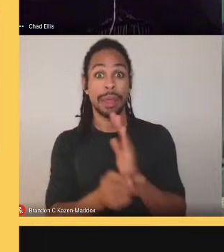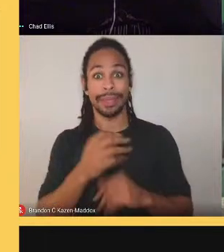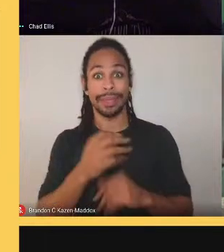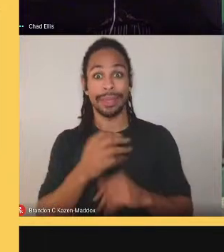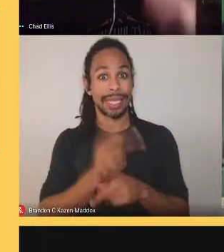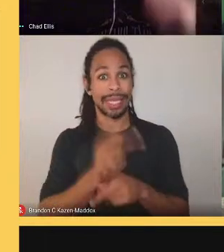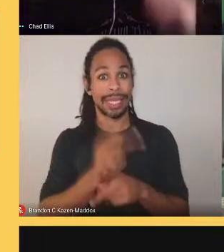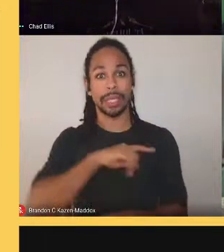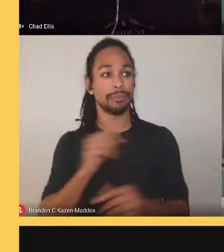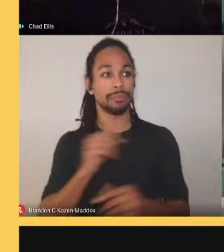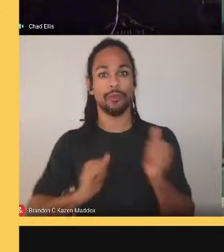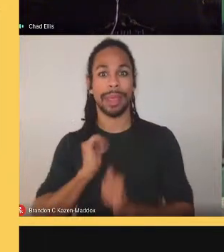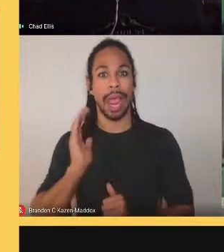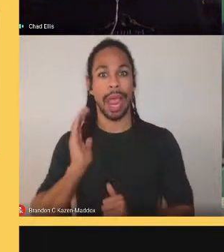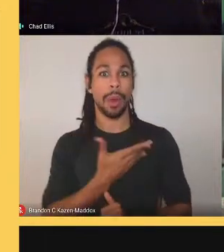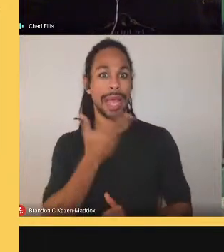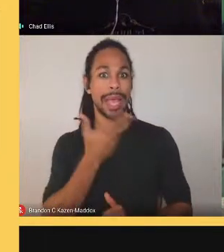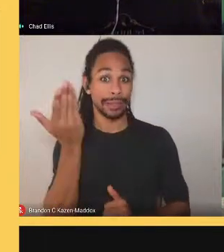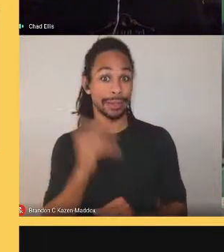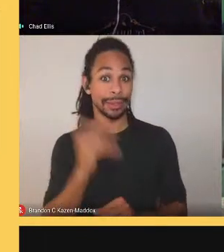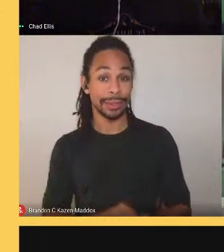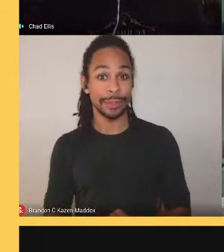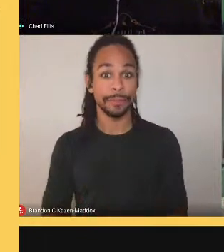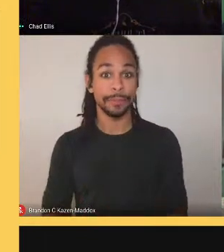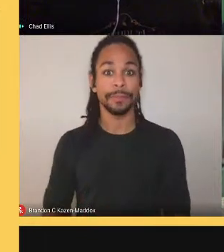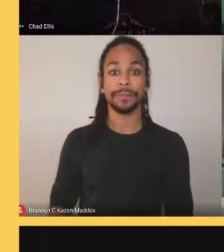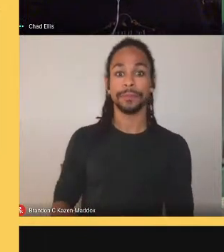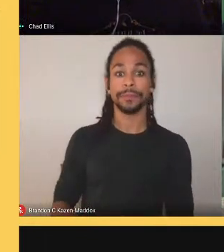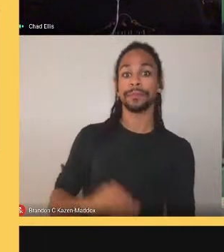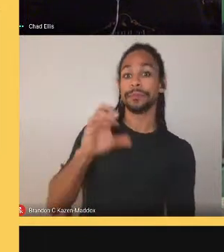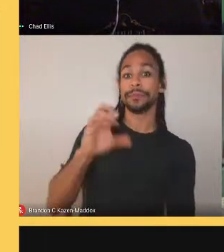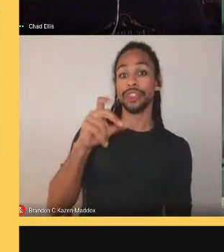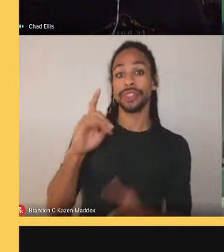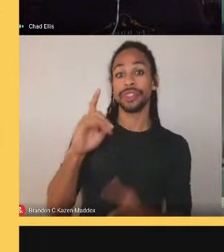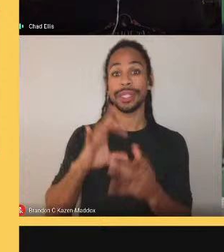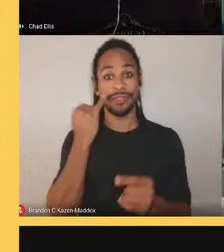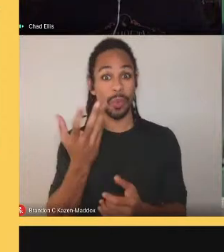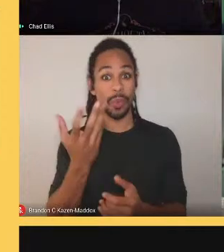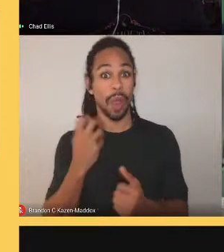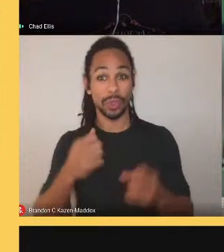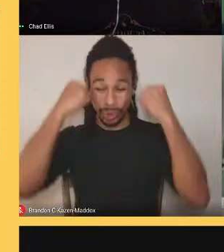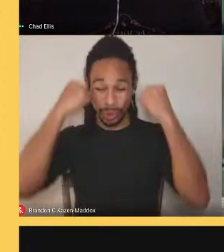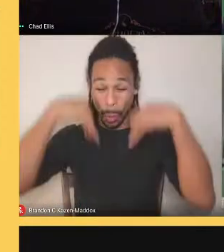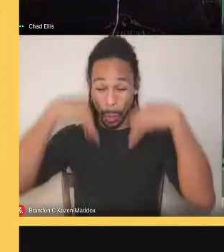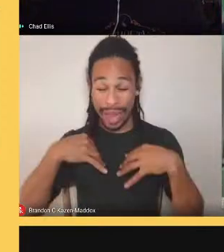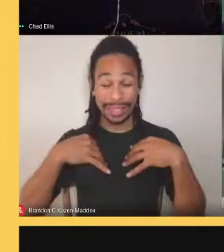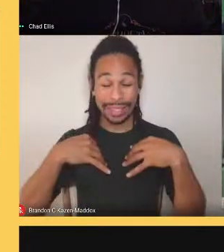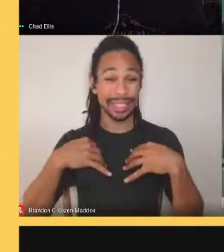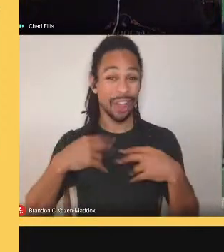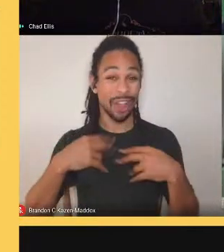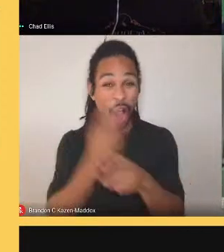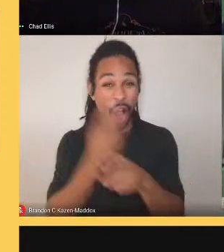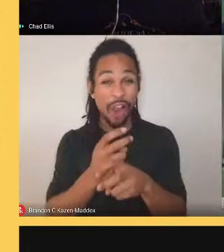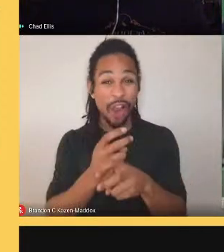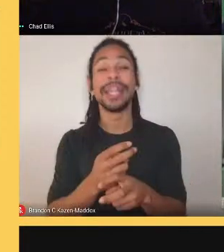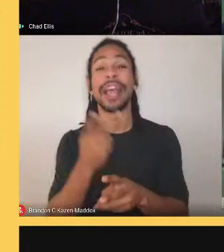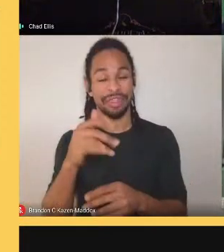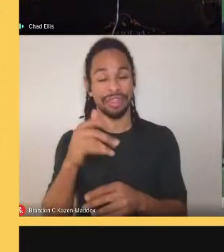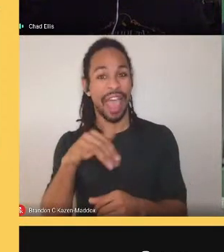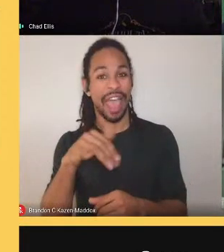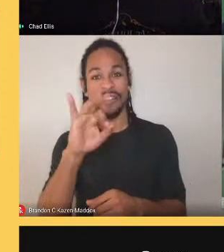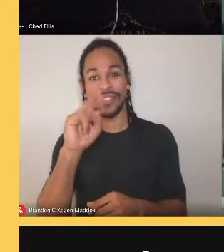ever want to sweat bullets, people in the audience, the finale of Marvels is one of the wildest exchange of